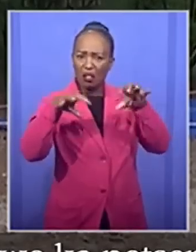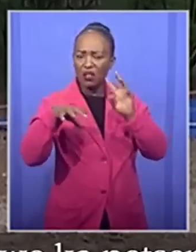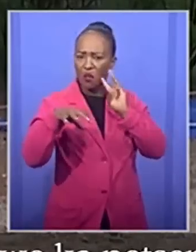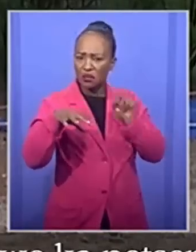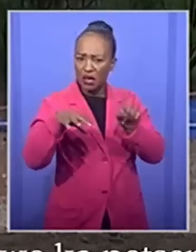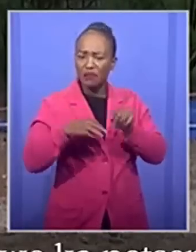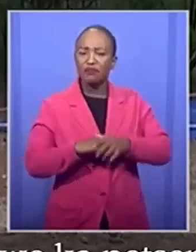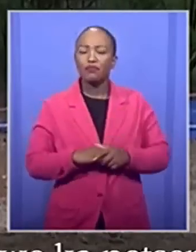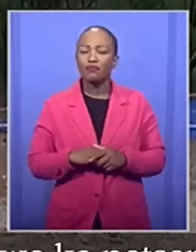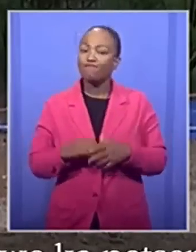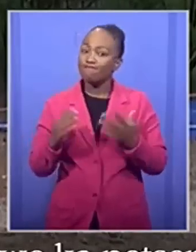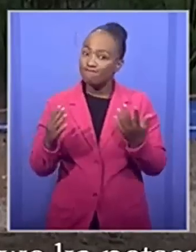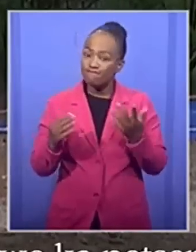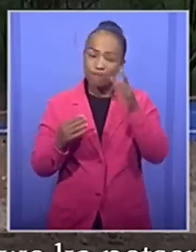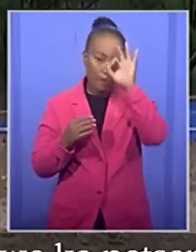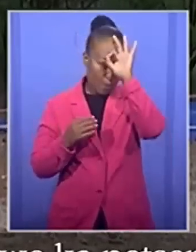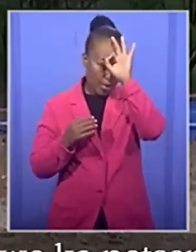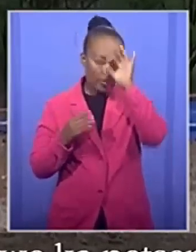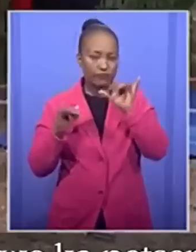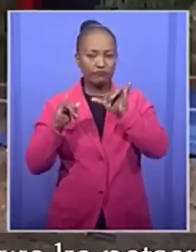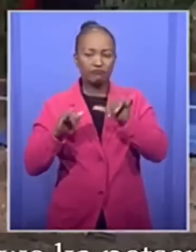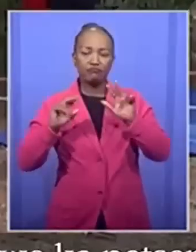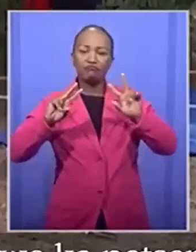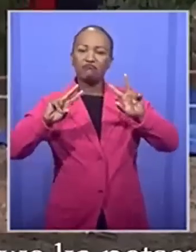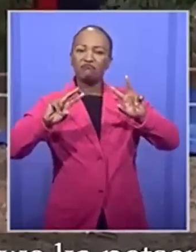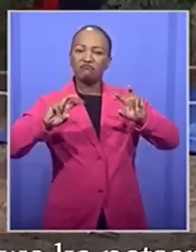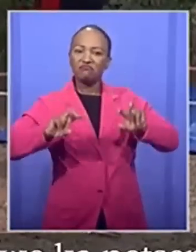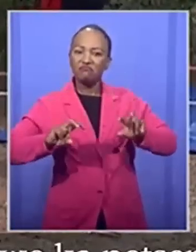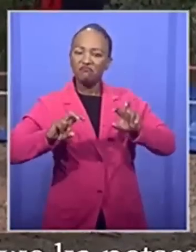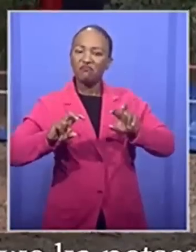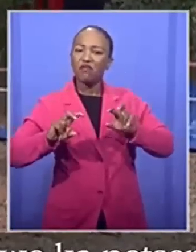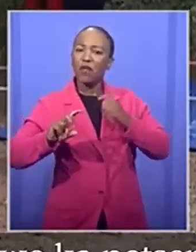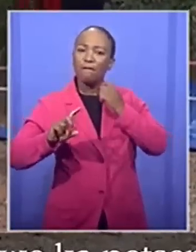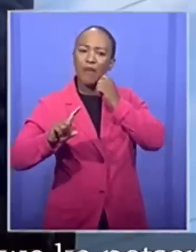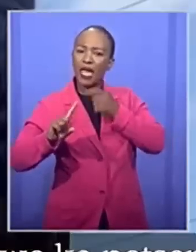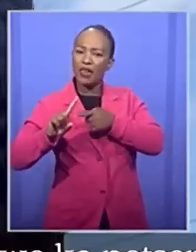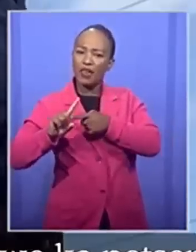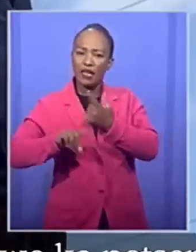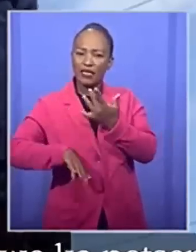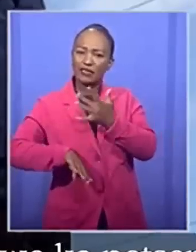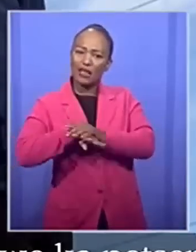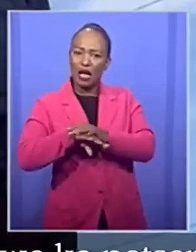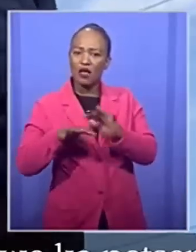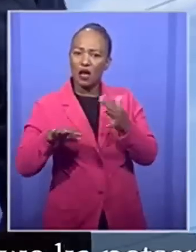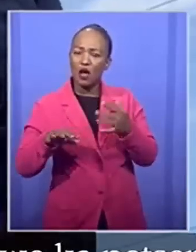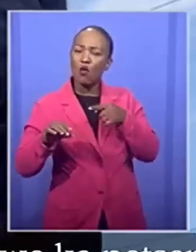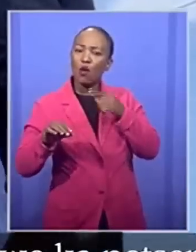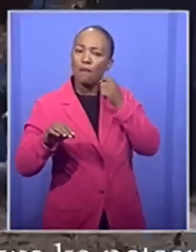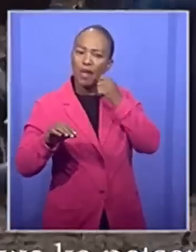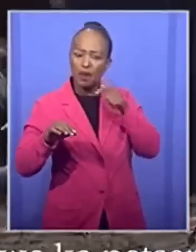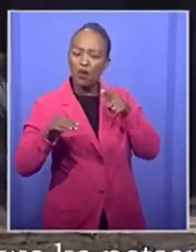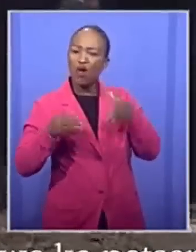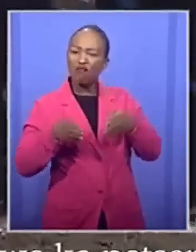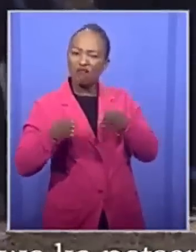Go sa letetšwe gore maphodisa a utulle gabotse mabaka ao a hlotšego lehu la monna yo a wetšego ka petseng ka